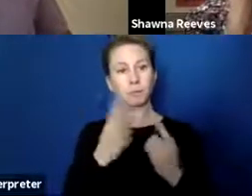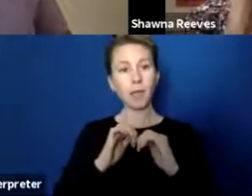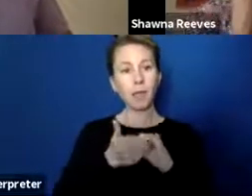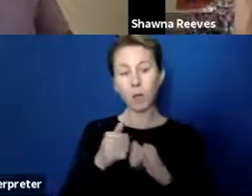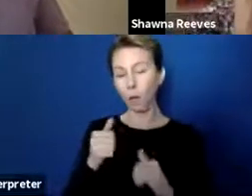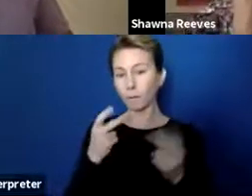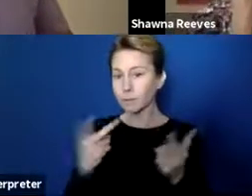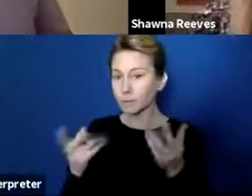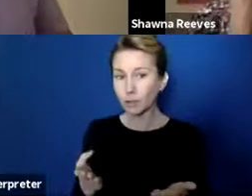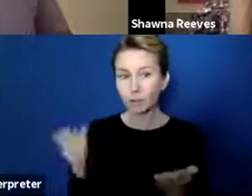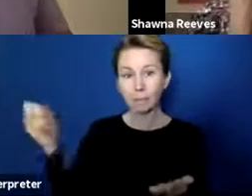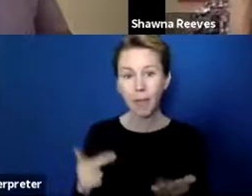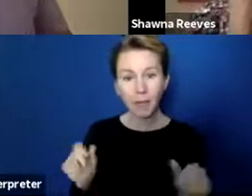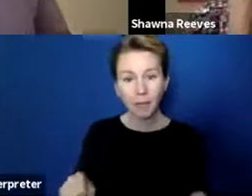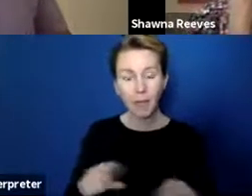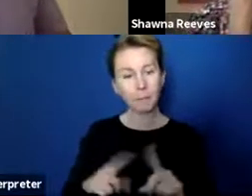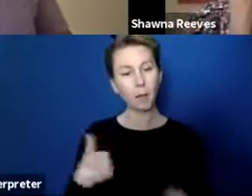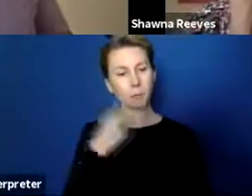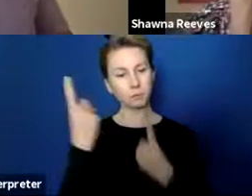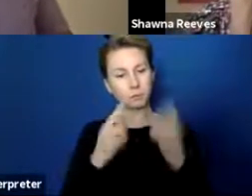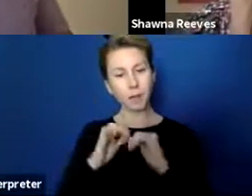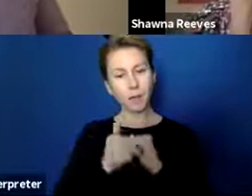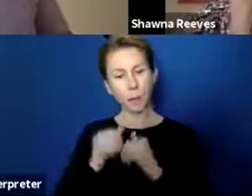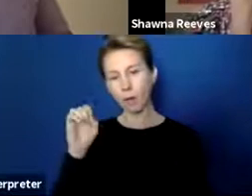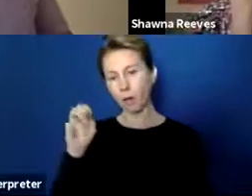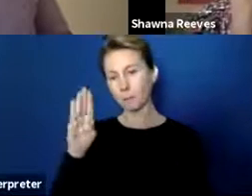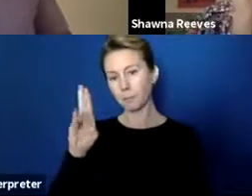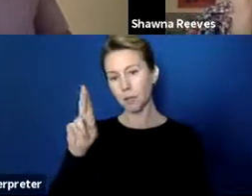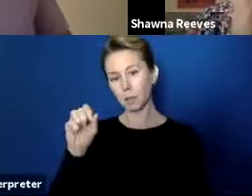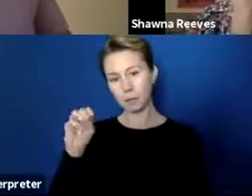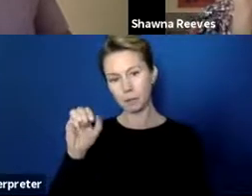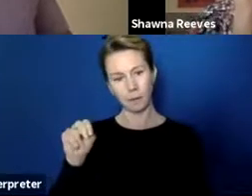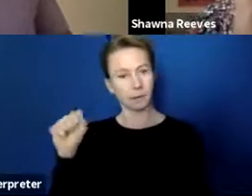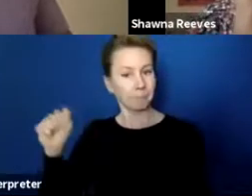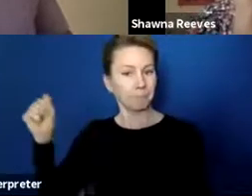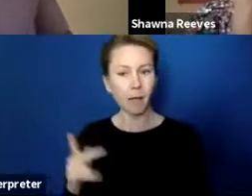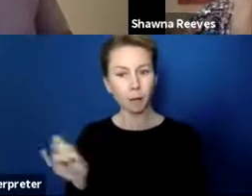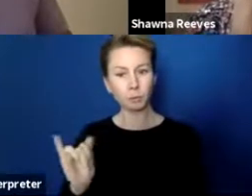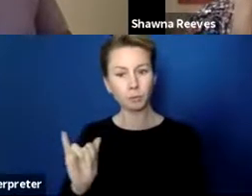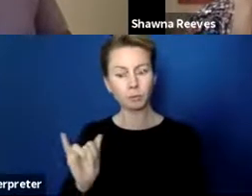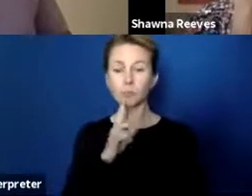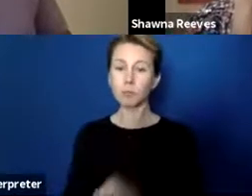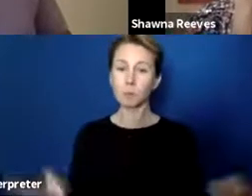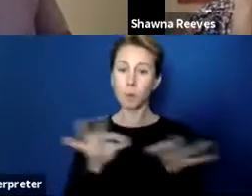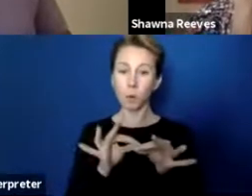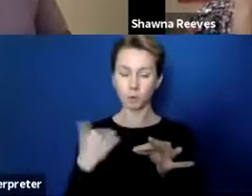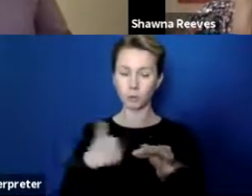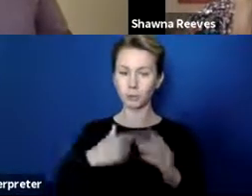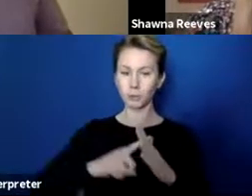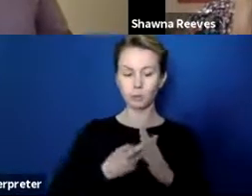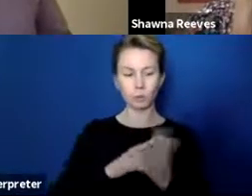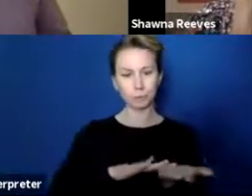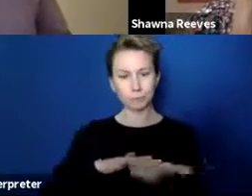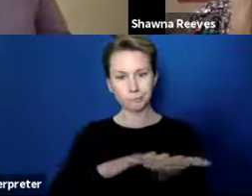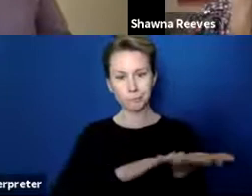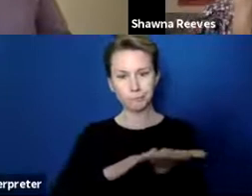doing it badly, but it does mean that the long-term care ombudsmen are a critical part of the supports for residents. And that there is time as we start to think about